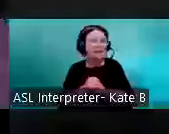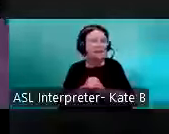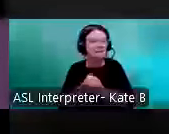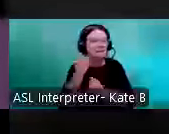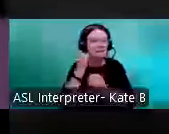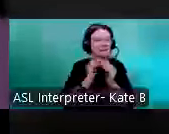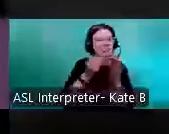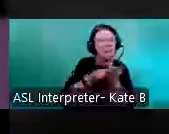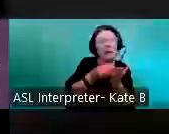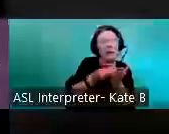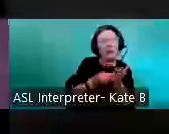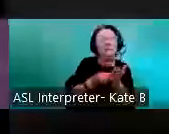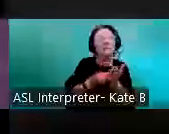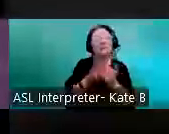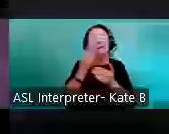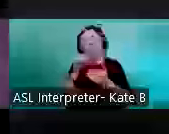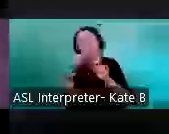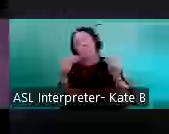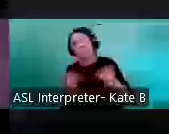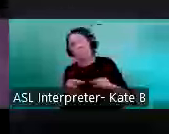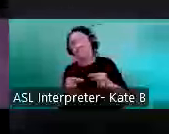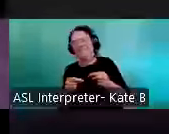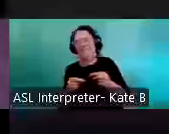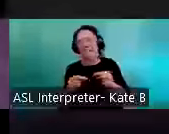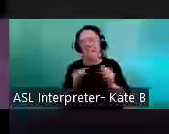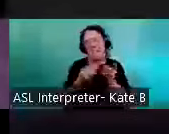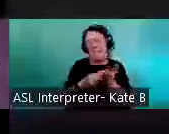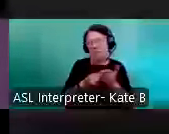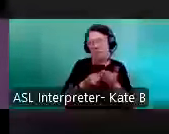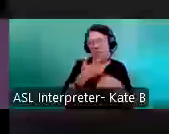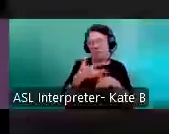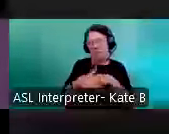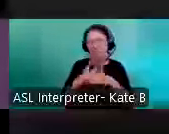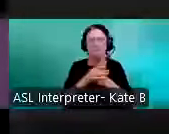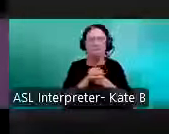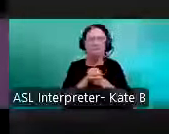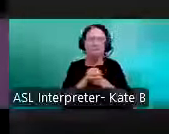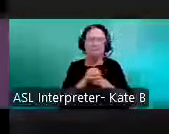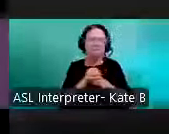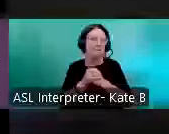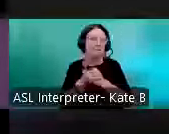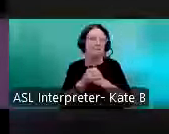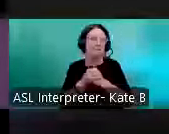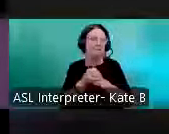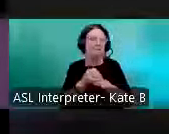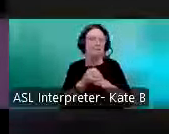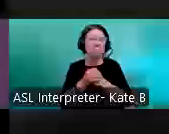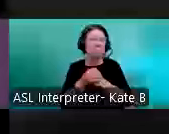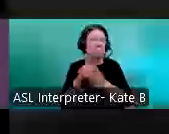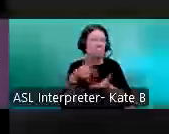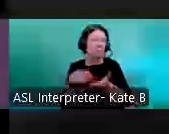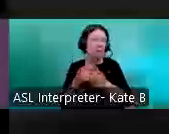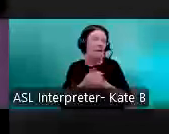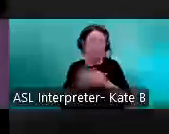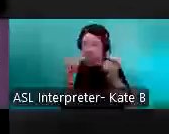extra cash, I know it doesn't hurt ever to have a little more cash in my pocket. It is one of the paid opportunities to